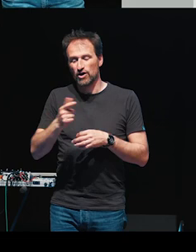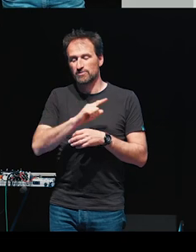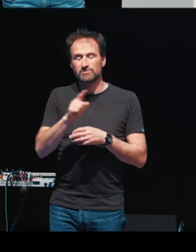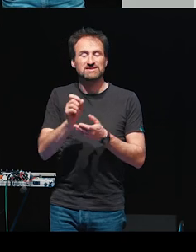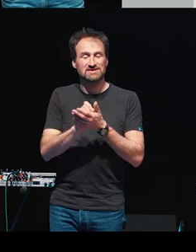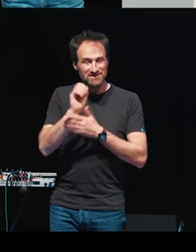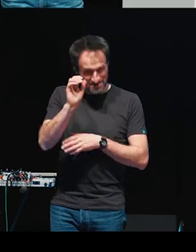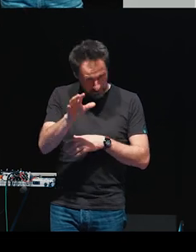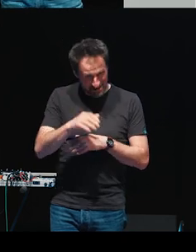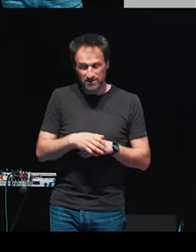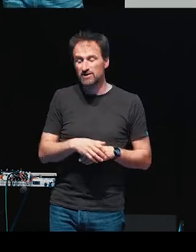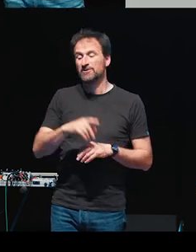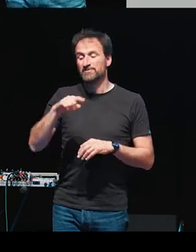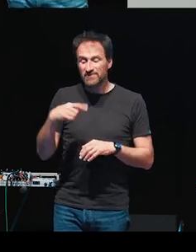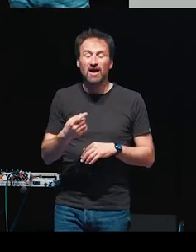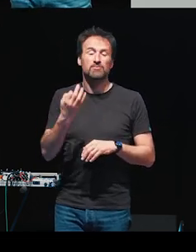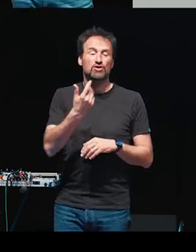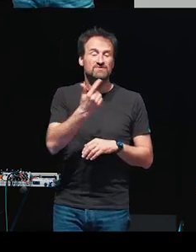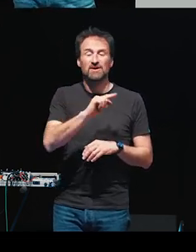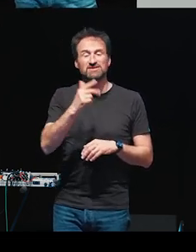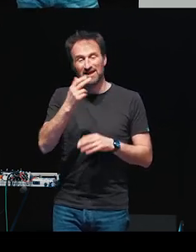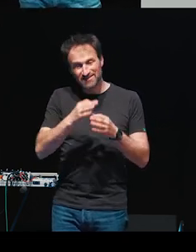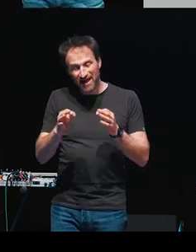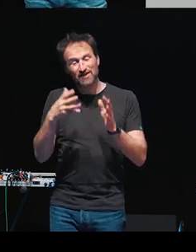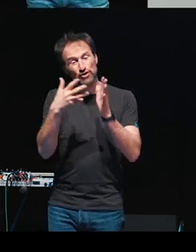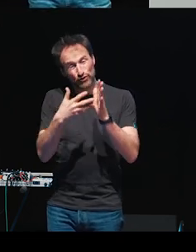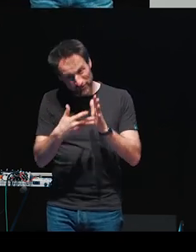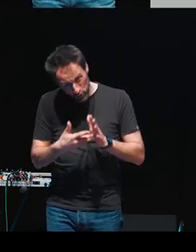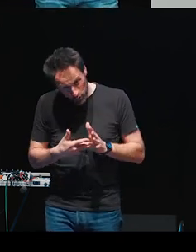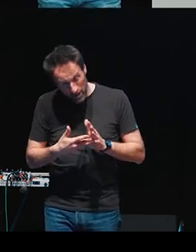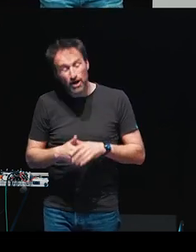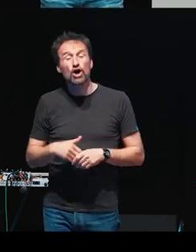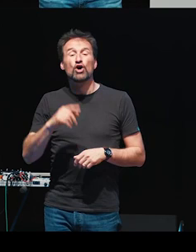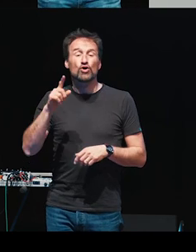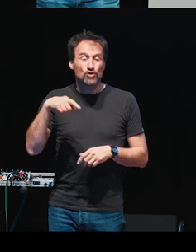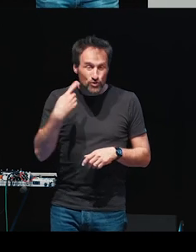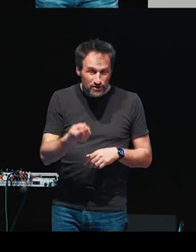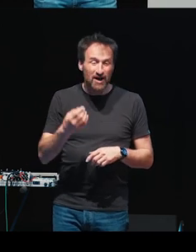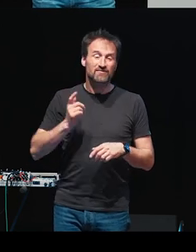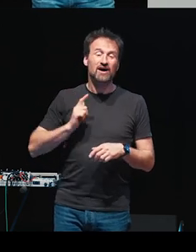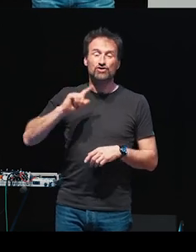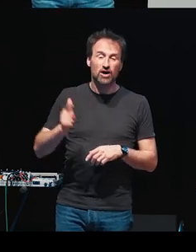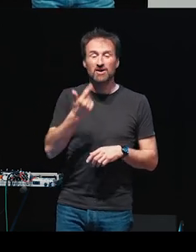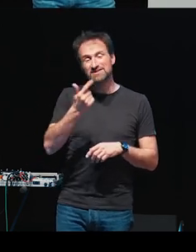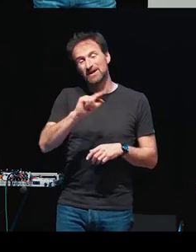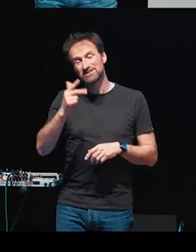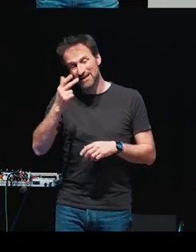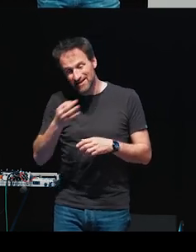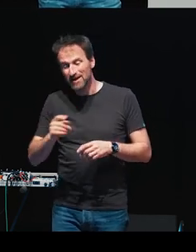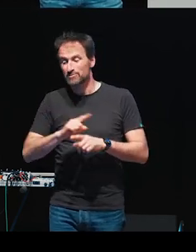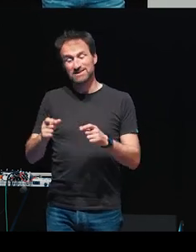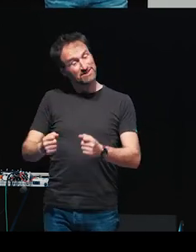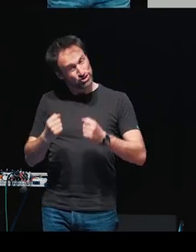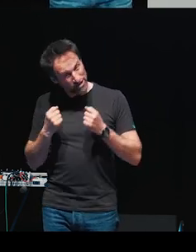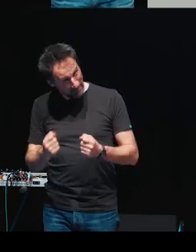on the review process, if it all goes well, it takes 2 to 3 days for the review process. And then you wait for 2 to 3 days for it to get stable,